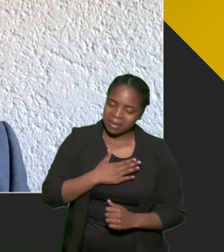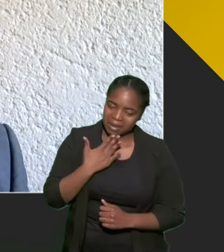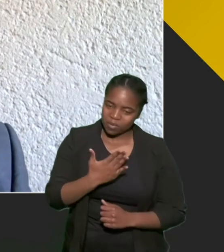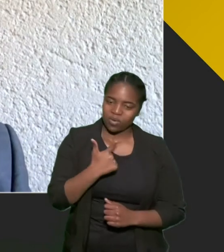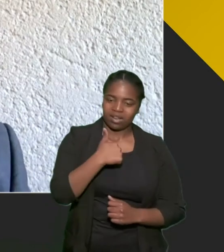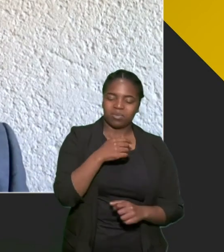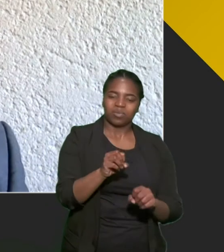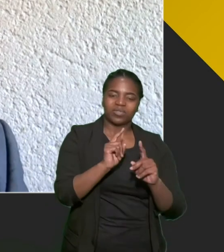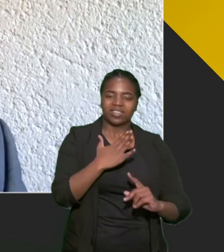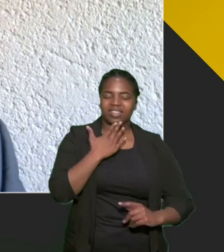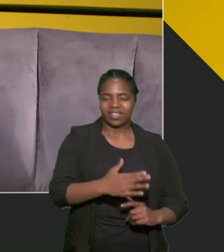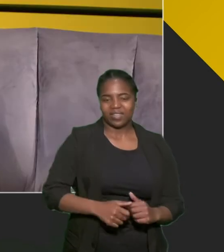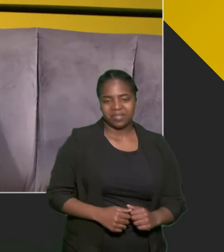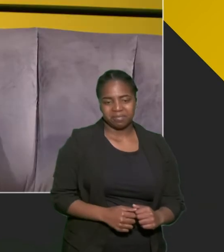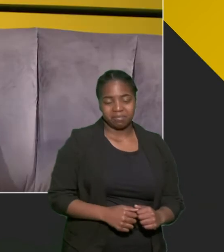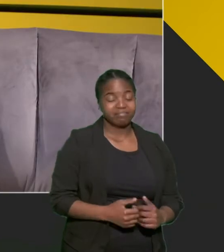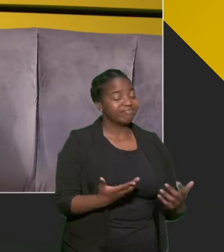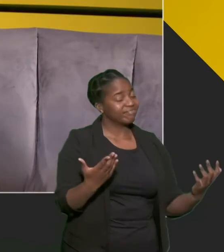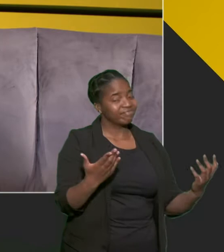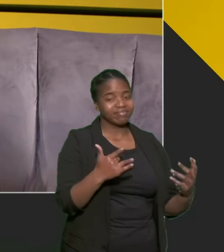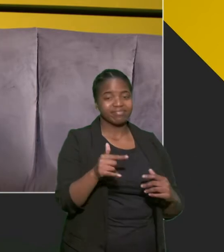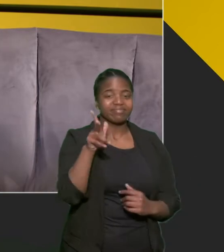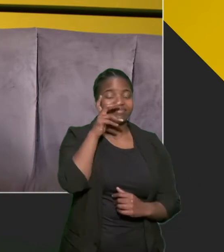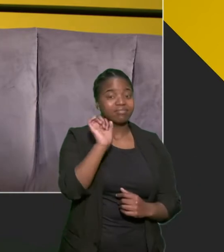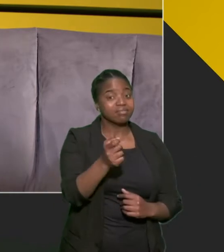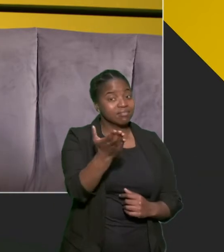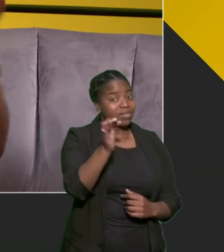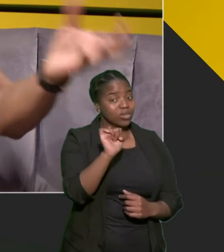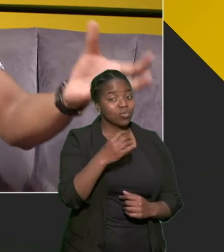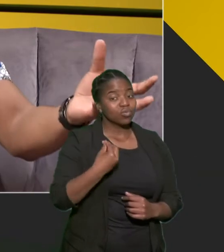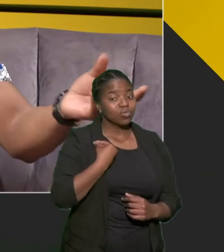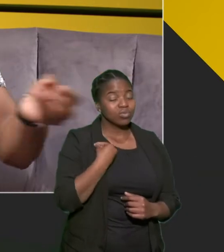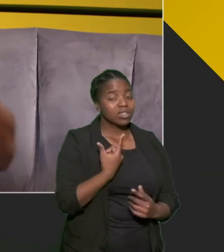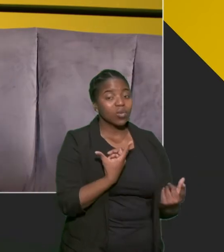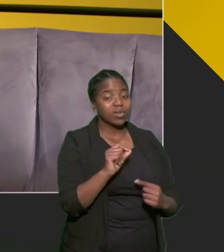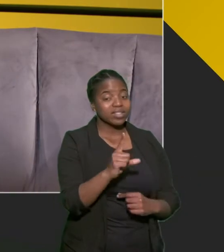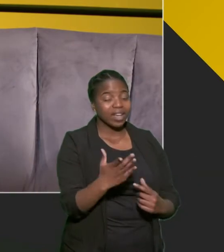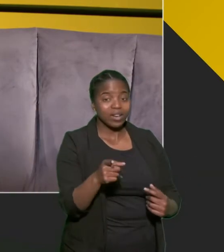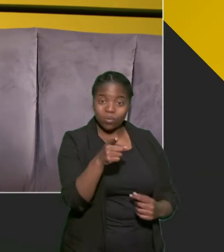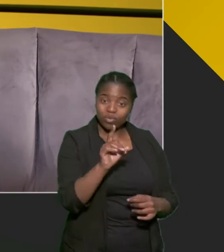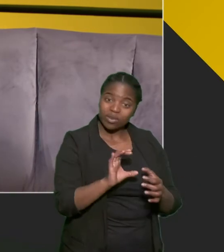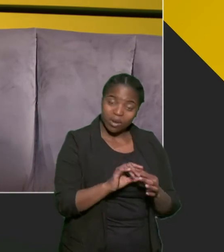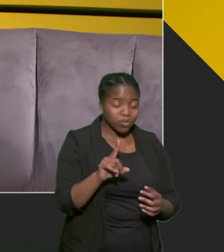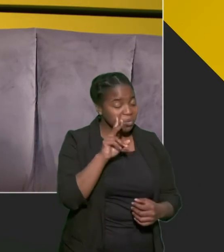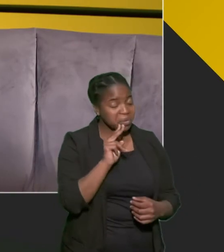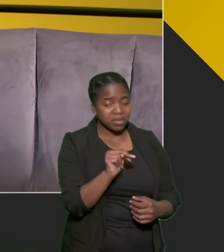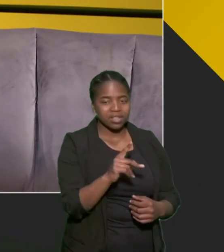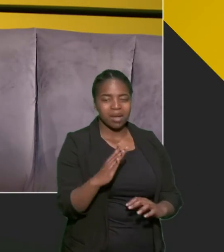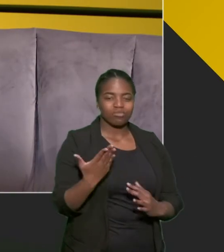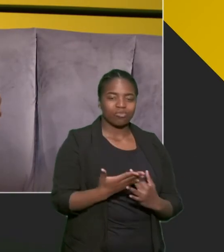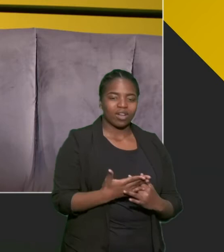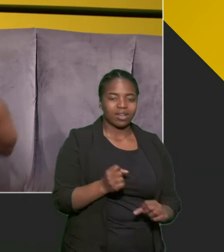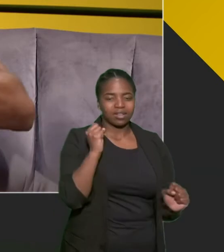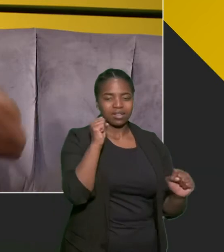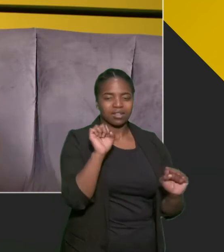Angiyabonga nami iopportunity. No, injalo ke uyazwa ke imbuzi yabuza, are you asking those questions, Nicolette, ekhaya? But after the ad break,